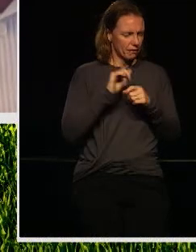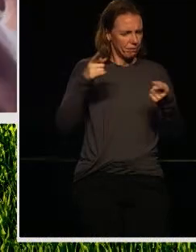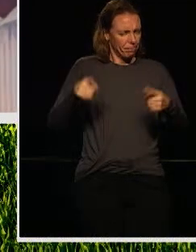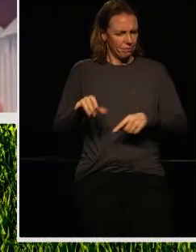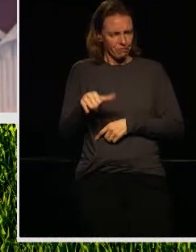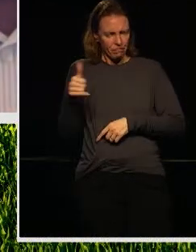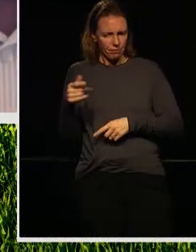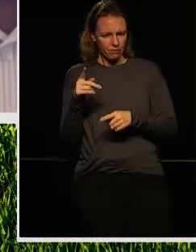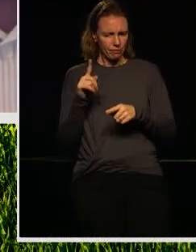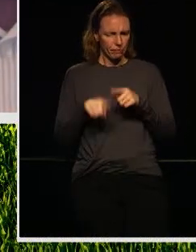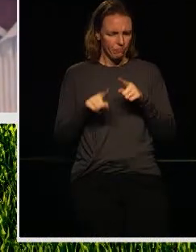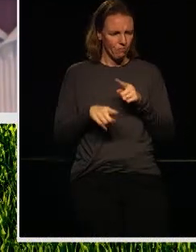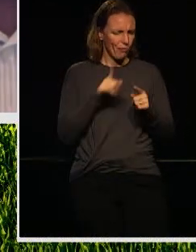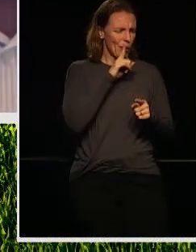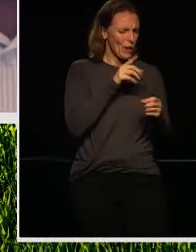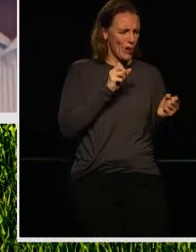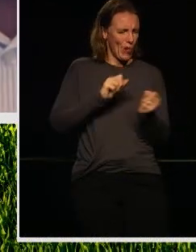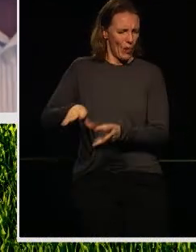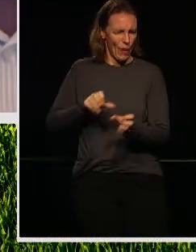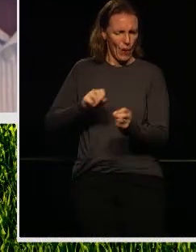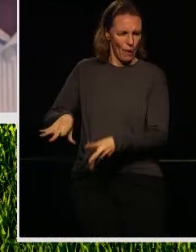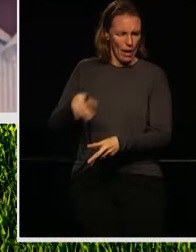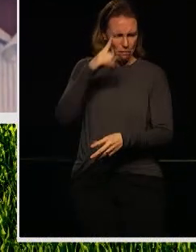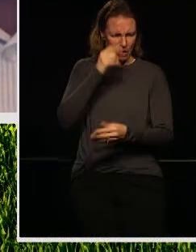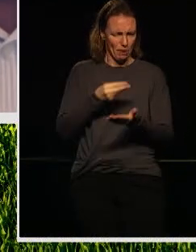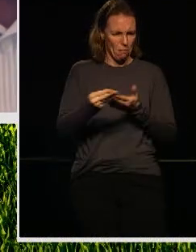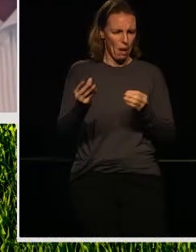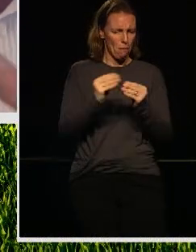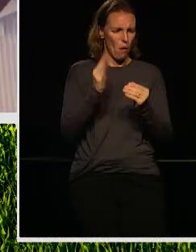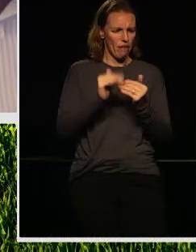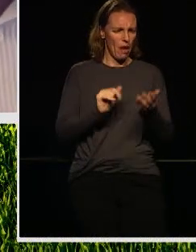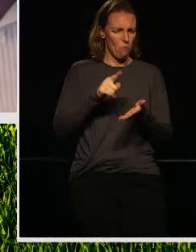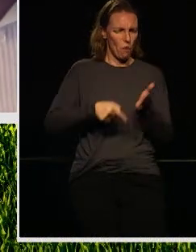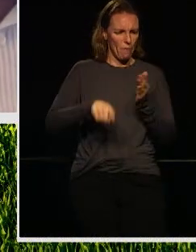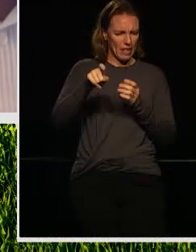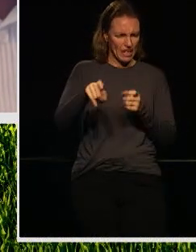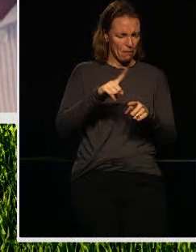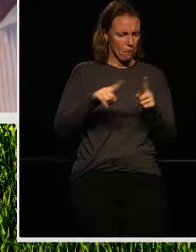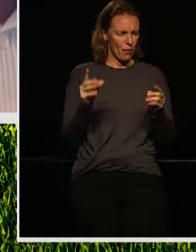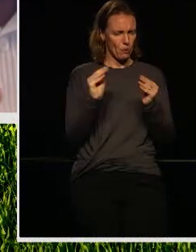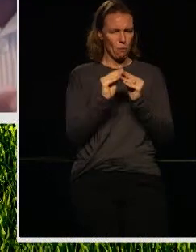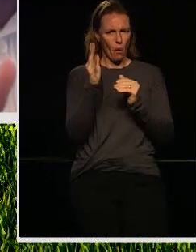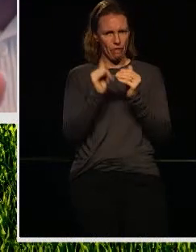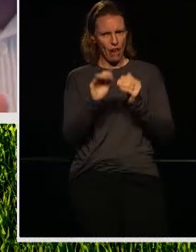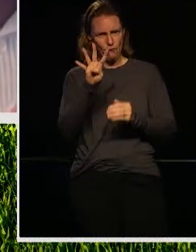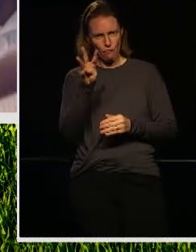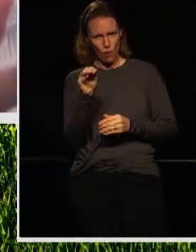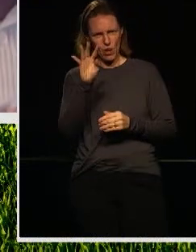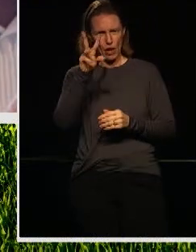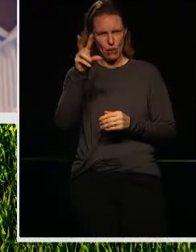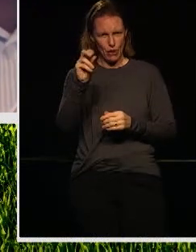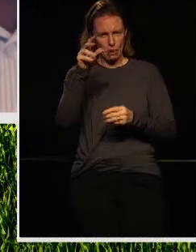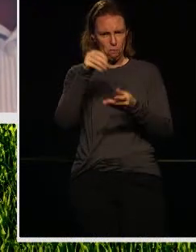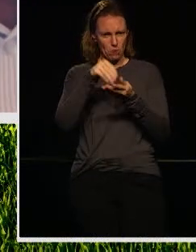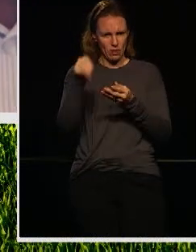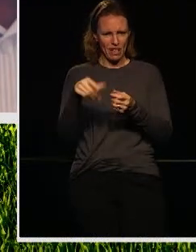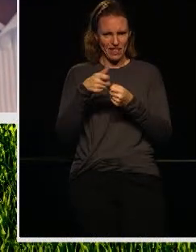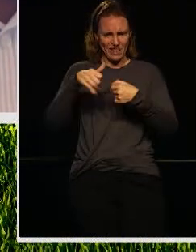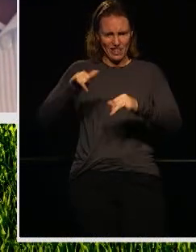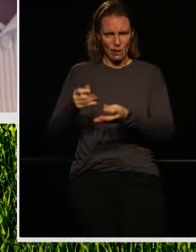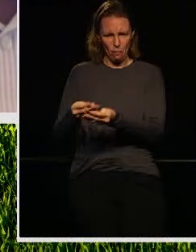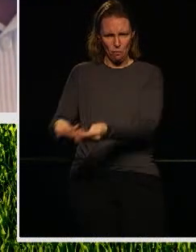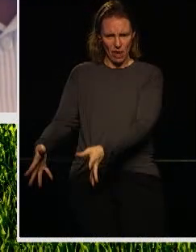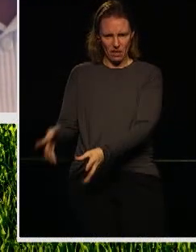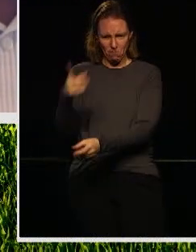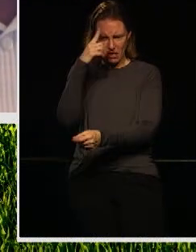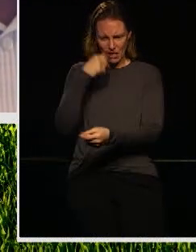sure, consumers throw it away because we buy more than what we need to, but there is, again, more than 40-30% that still gets wasted in the supply chain due